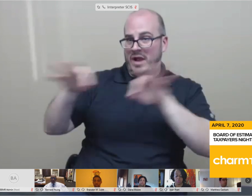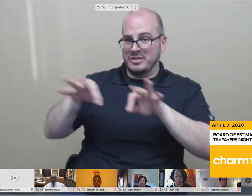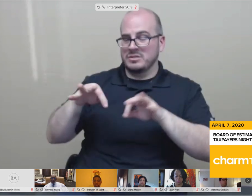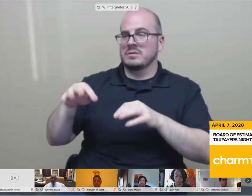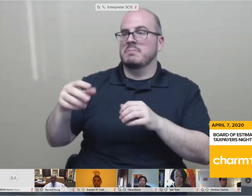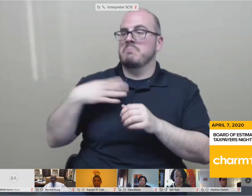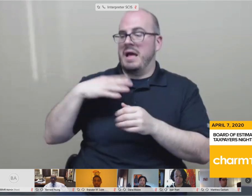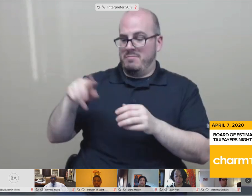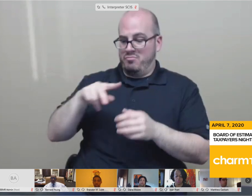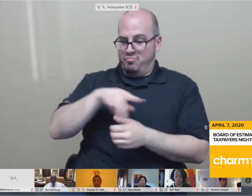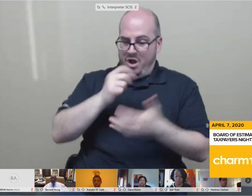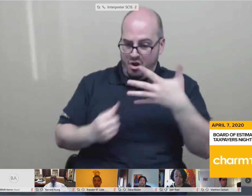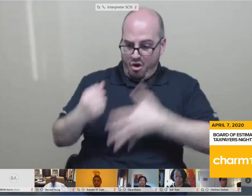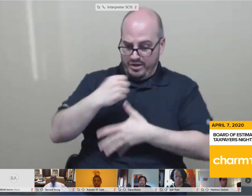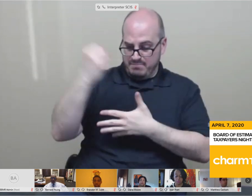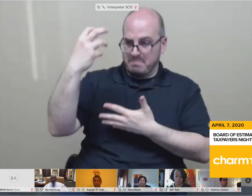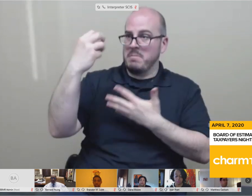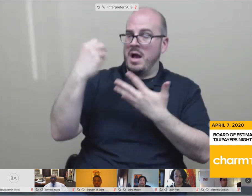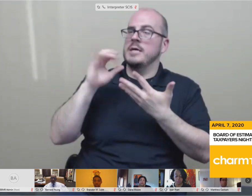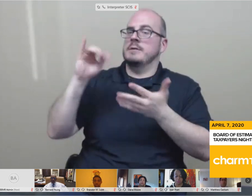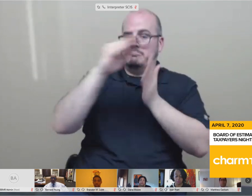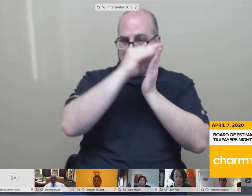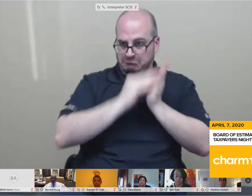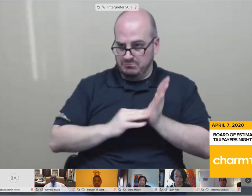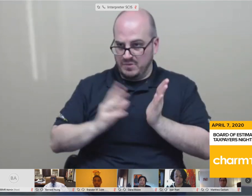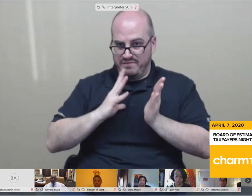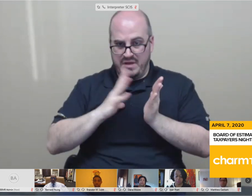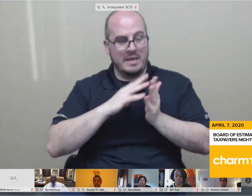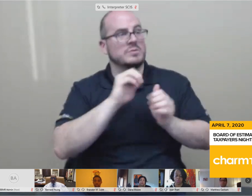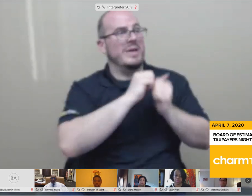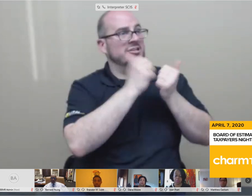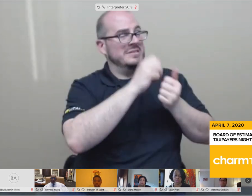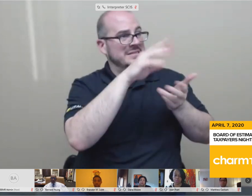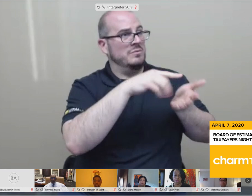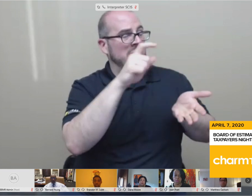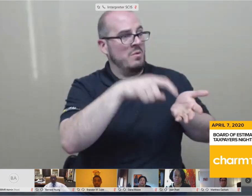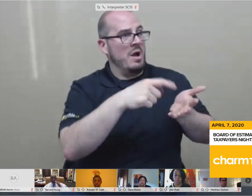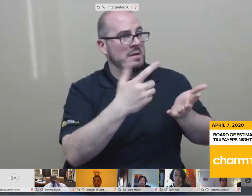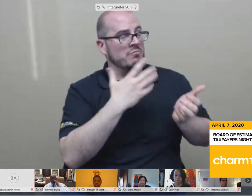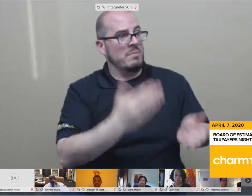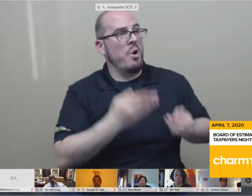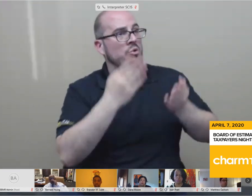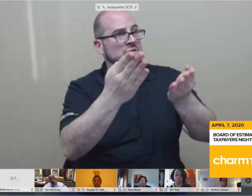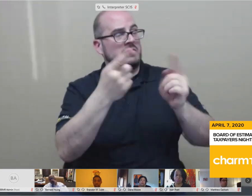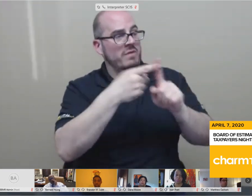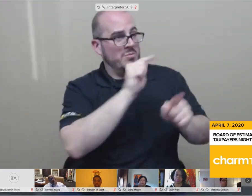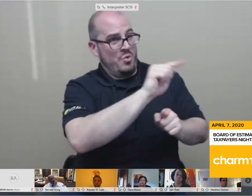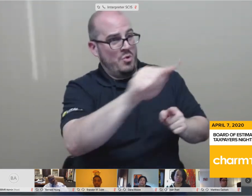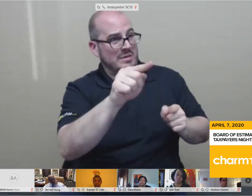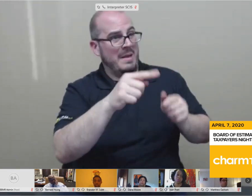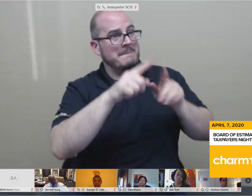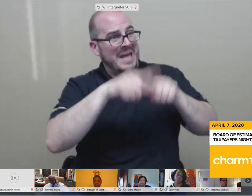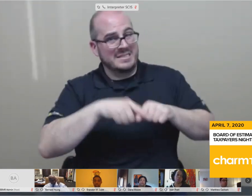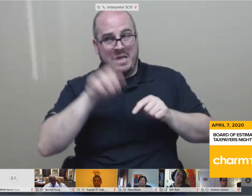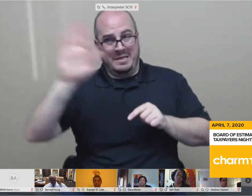lie, we reach out to the agencies and we ask them to submit budget proposals for their agencies to tell us how